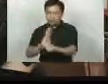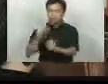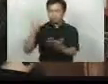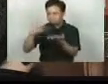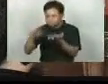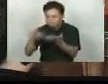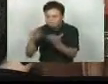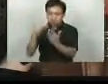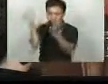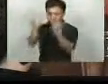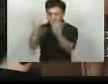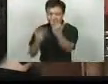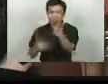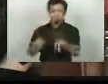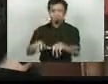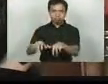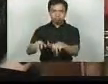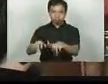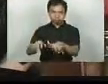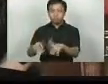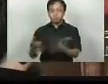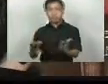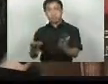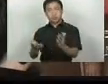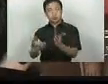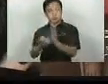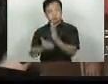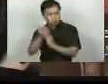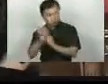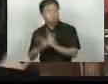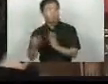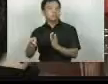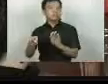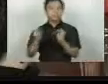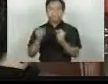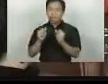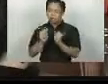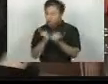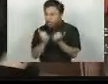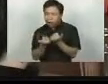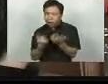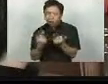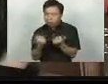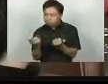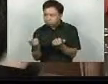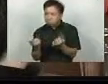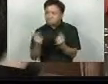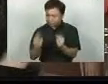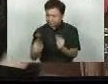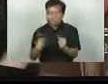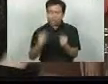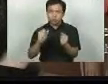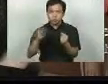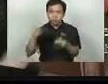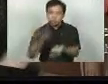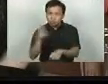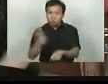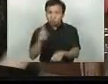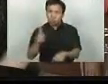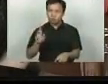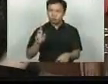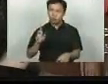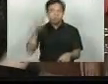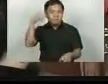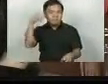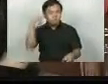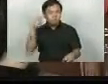updated, and she will talk to us on how to access this wonderful tool for small,